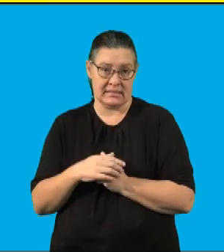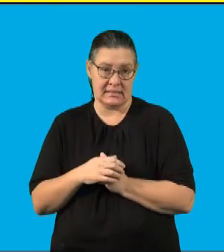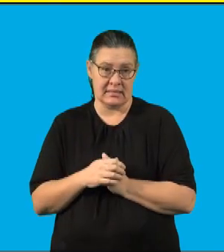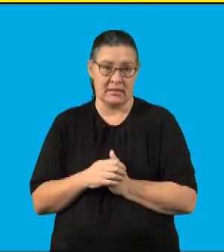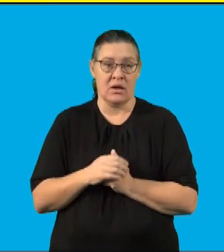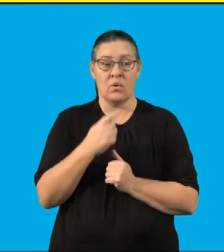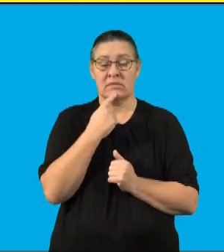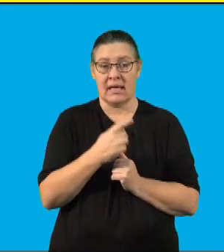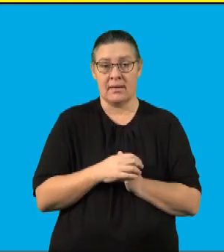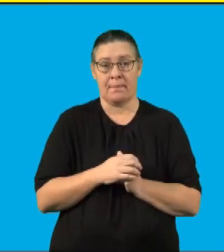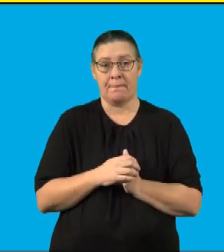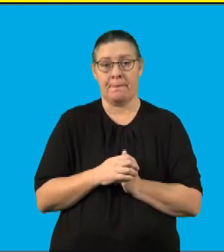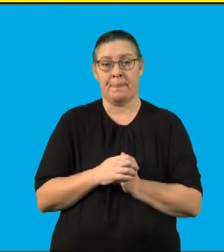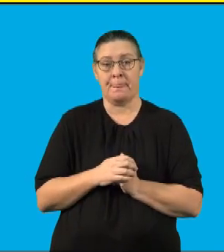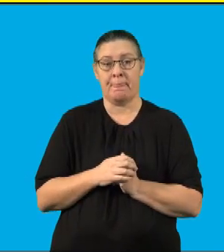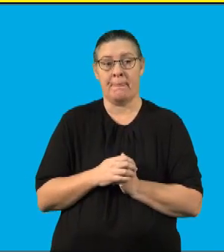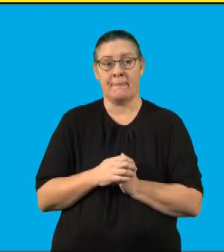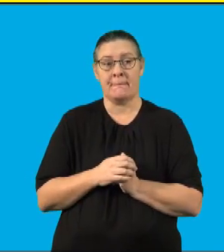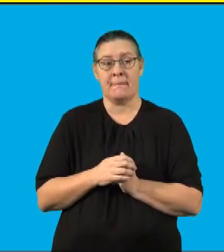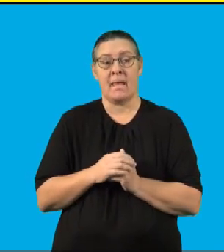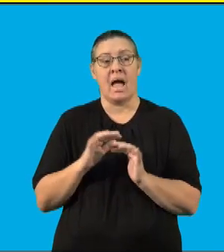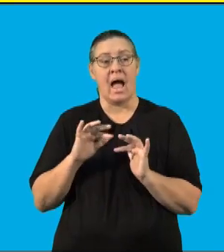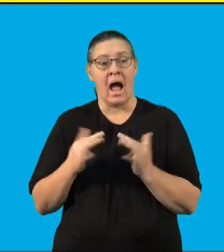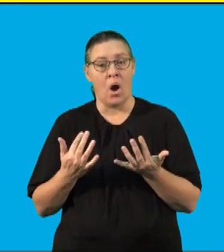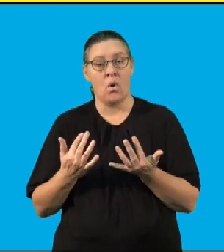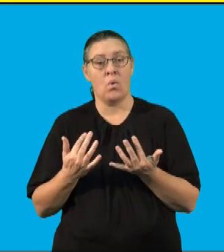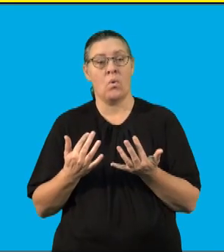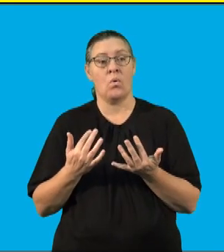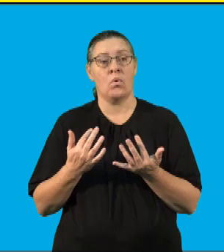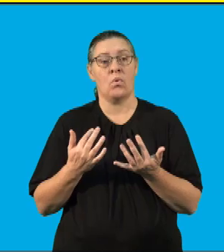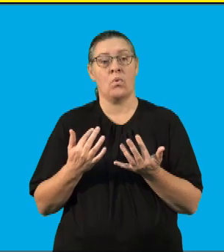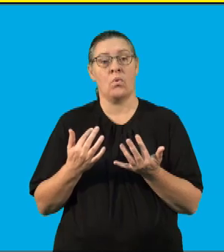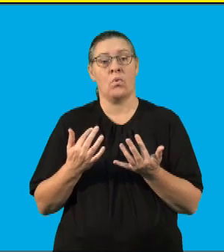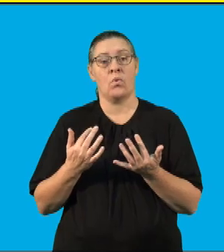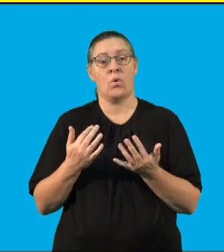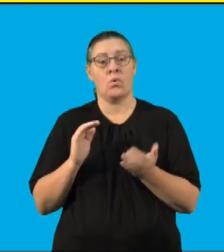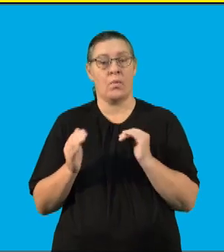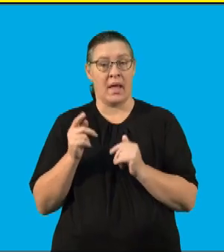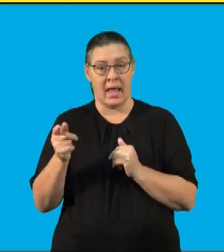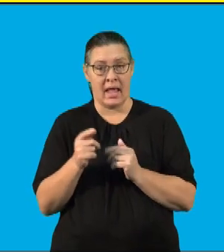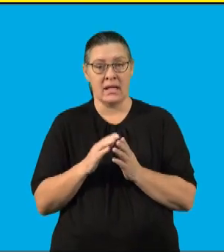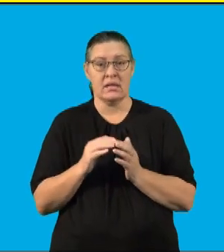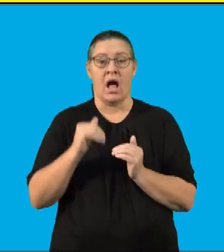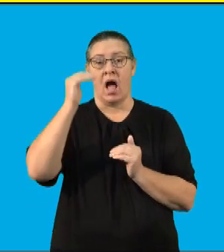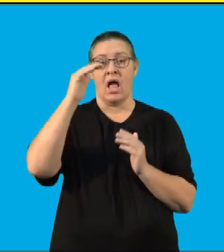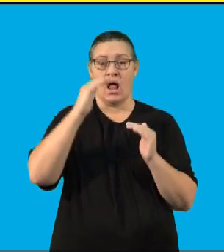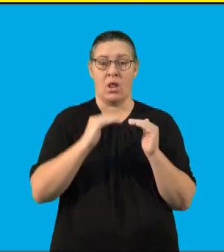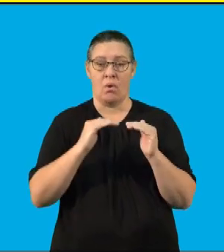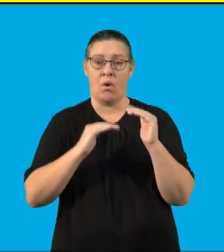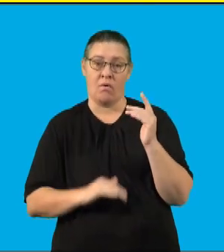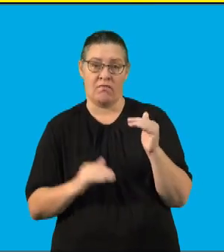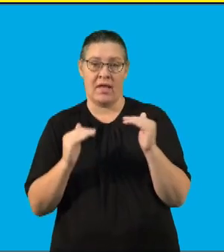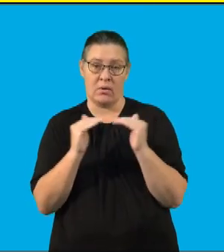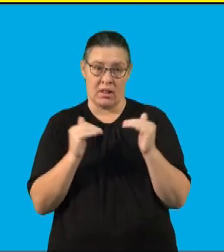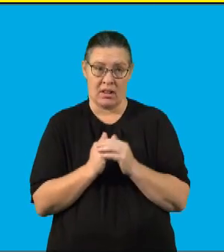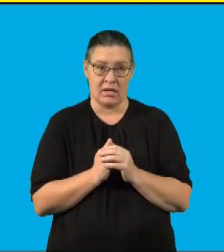we start, we are saying the question says, how does the boiling point of compound D compare to that of compound E?